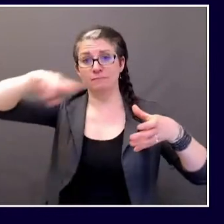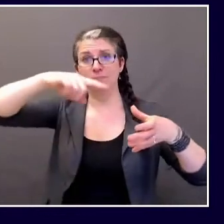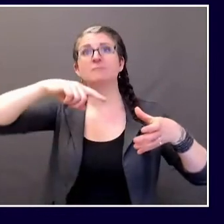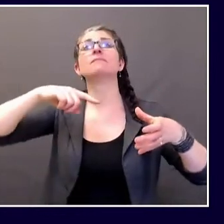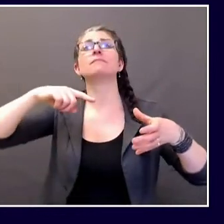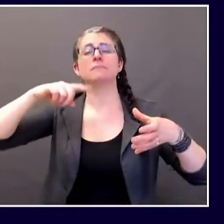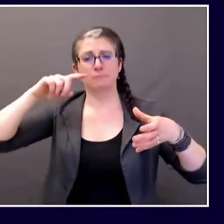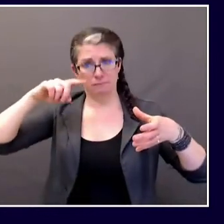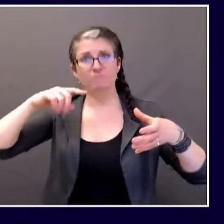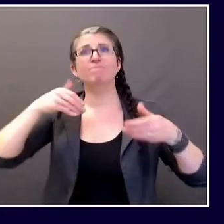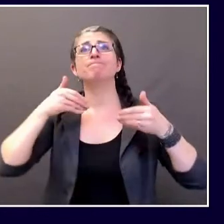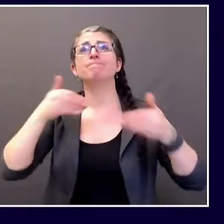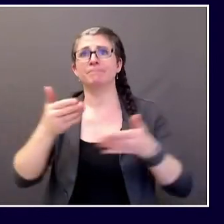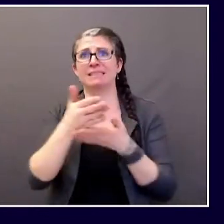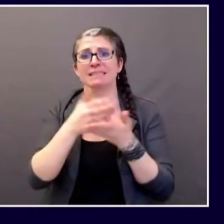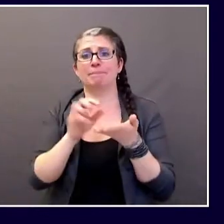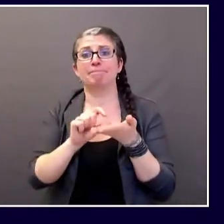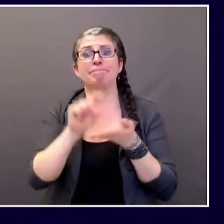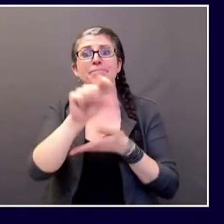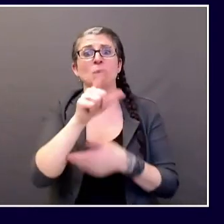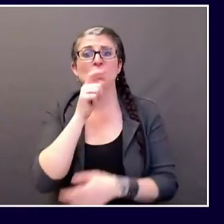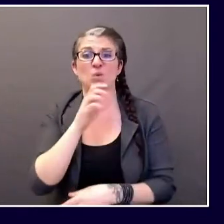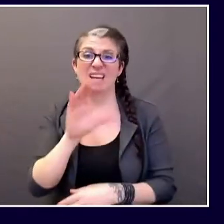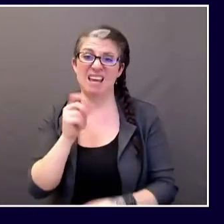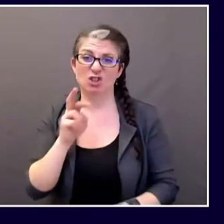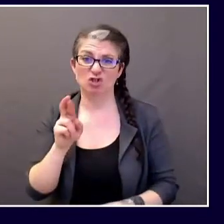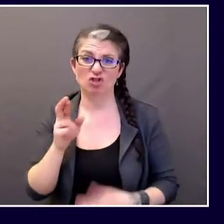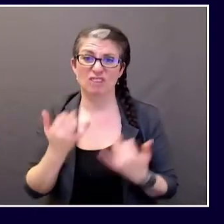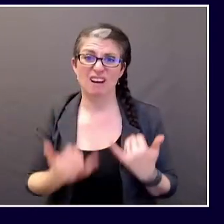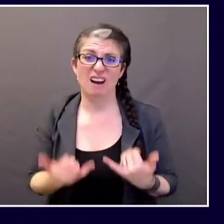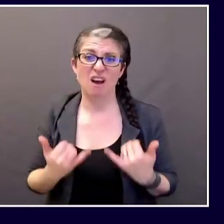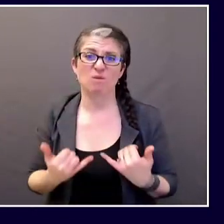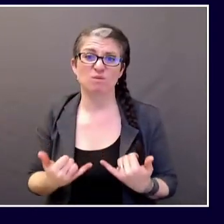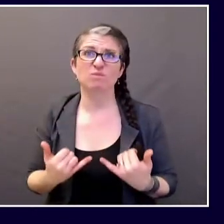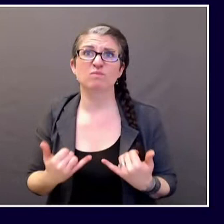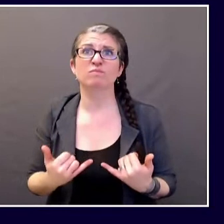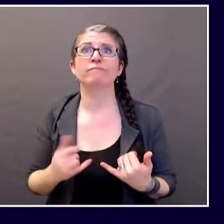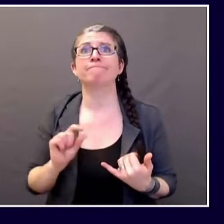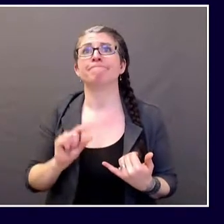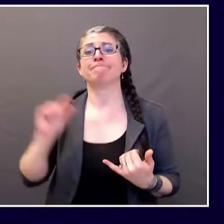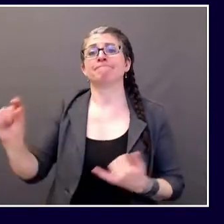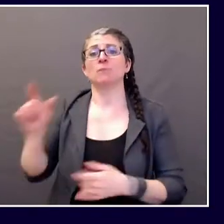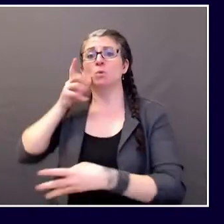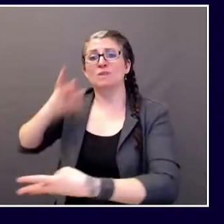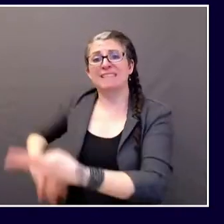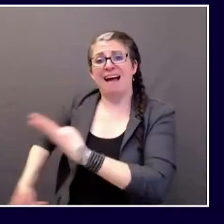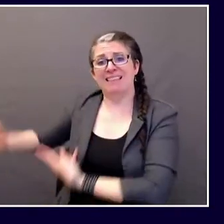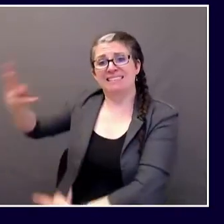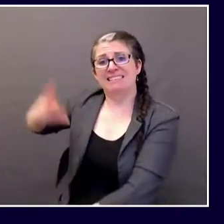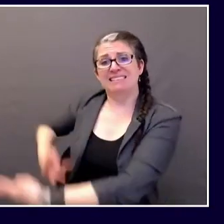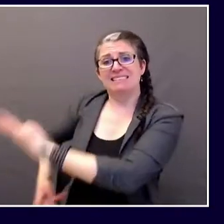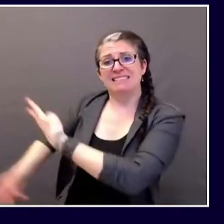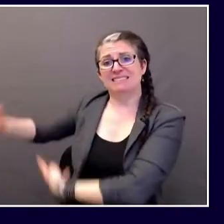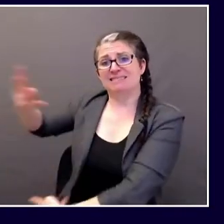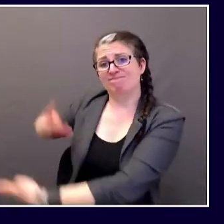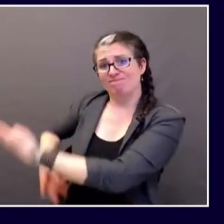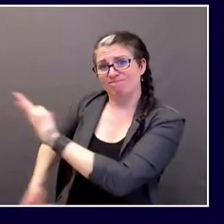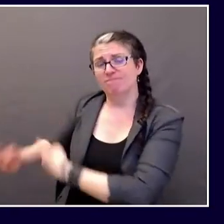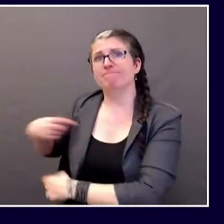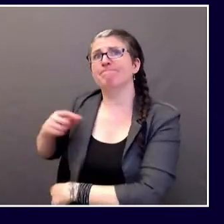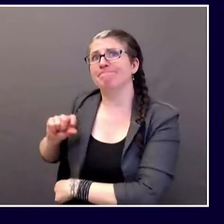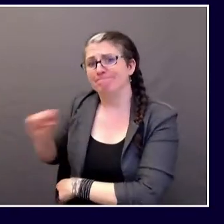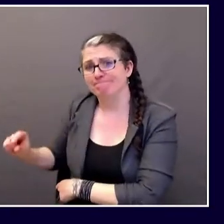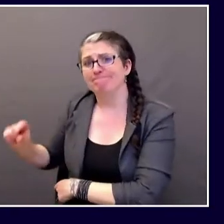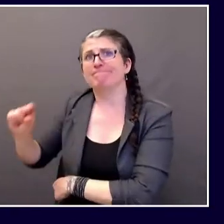of that nature, because we know that they are, of course, taking care of vulnerable patients. And we understand that and we thank them for that. And